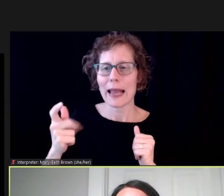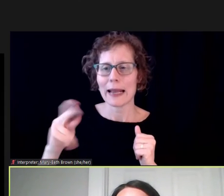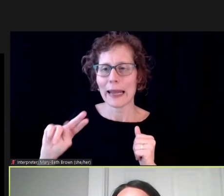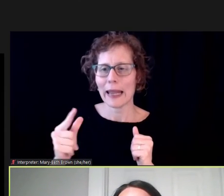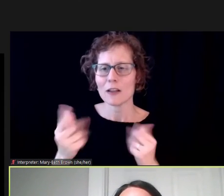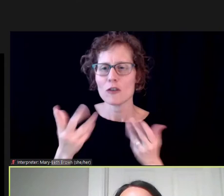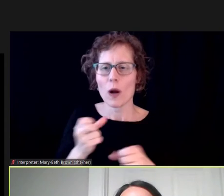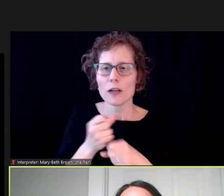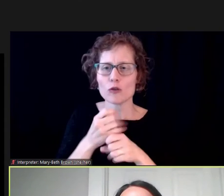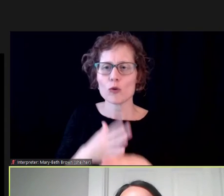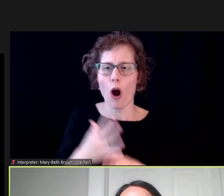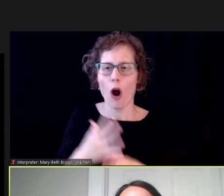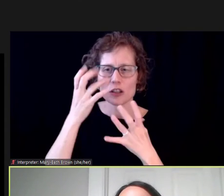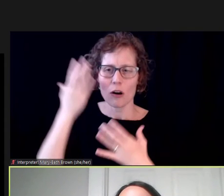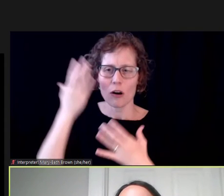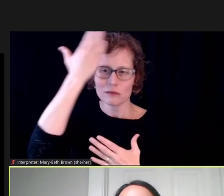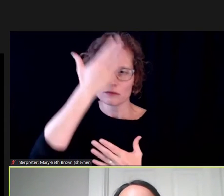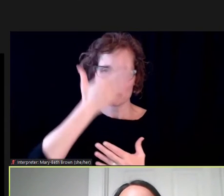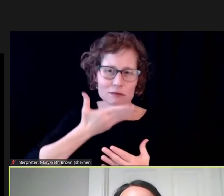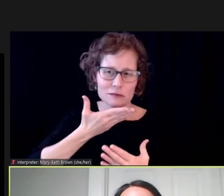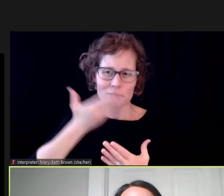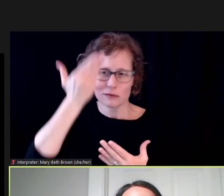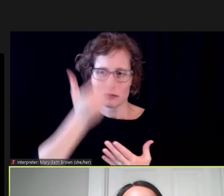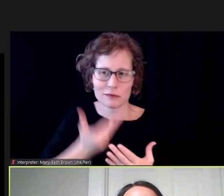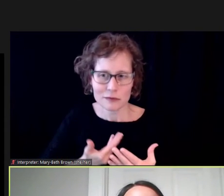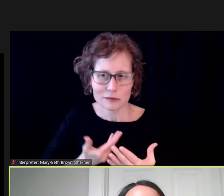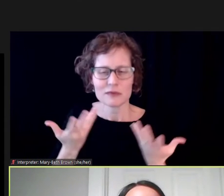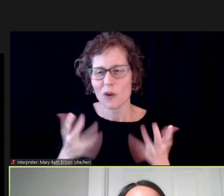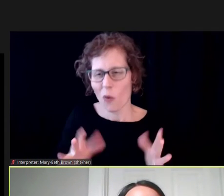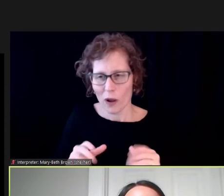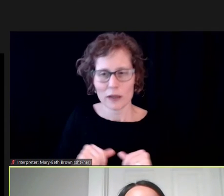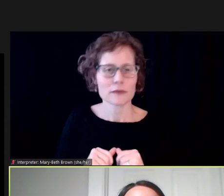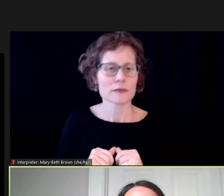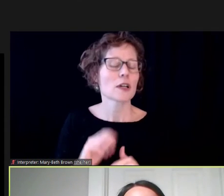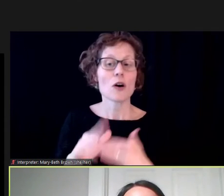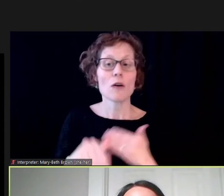from the speaker. For all meetings, whether they're in